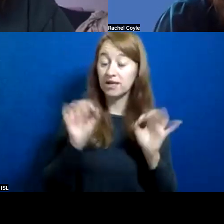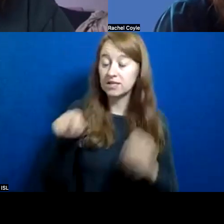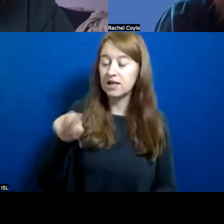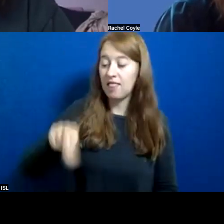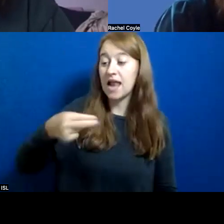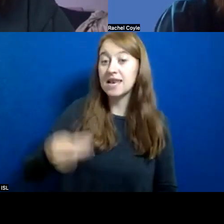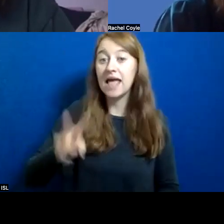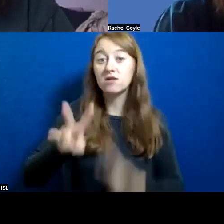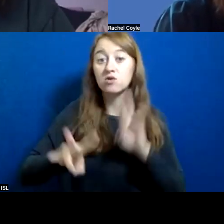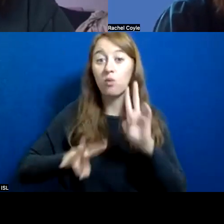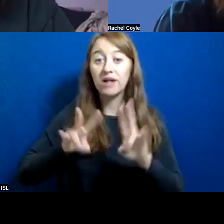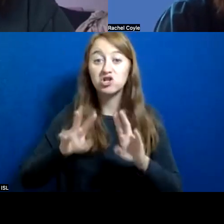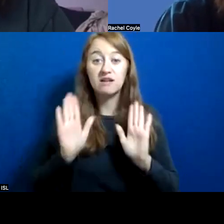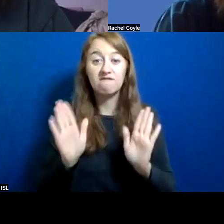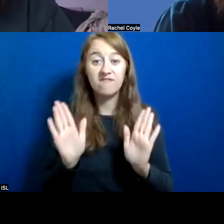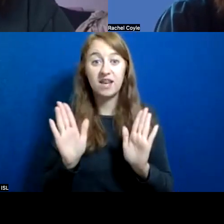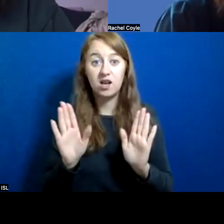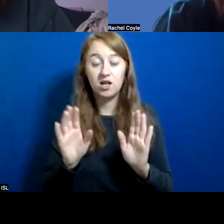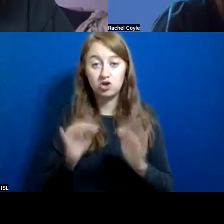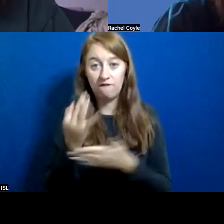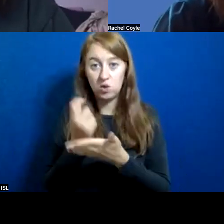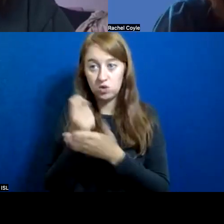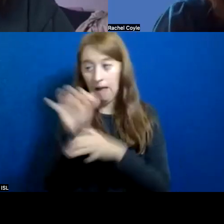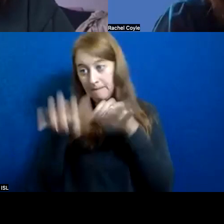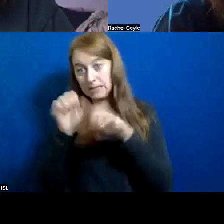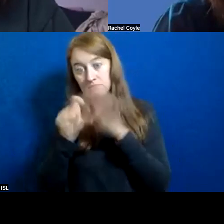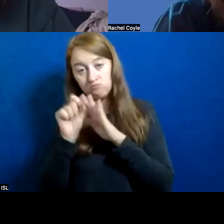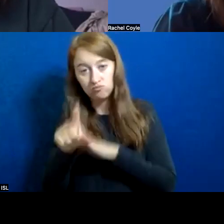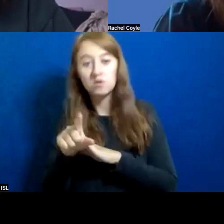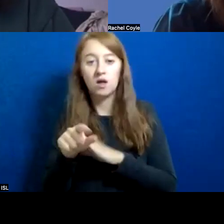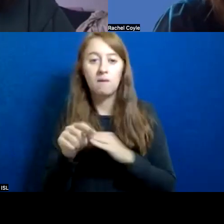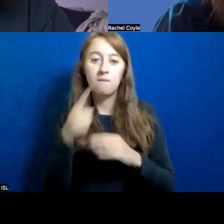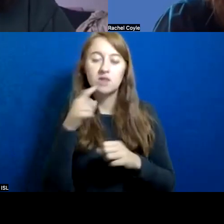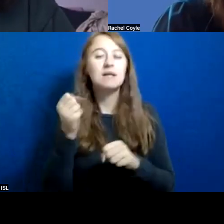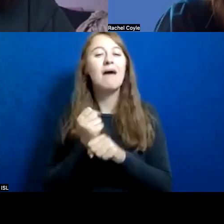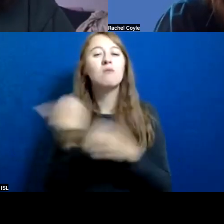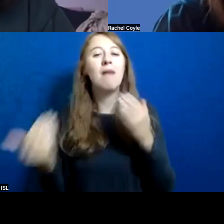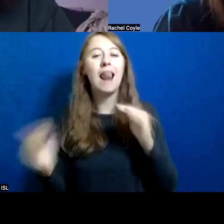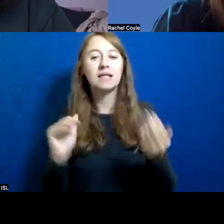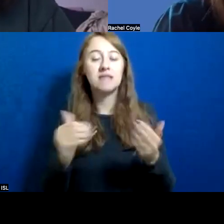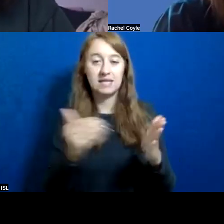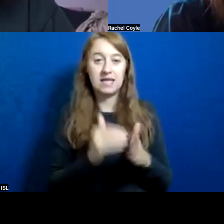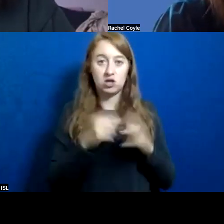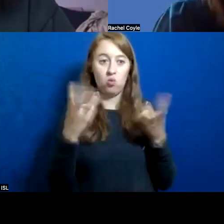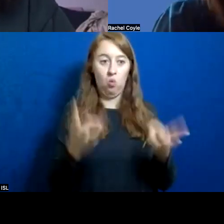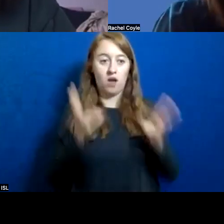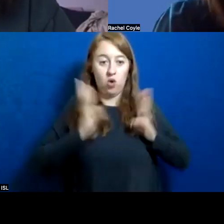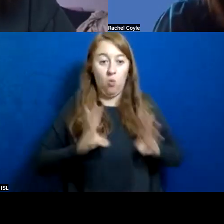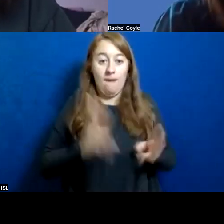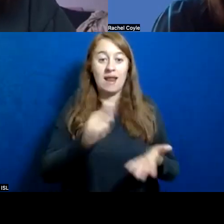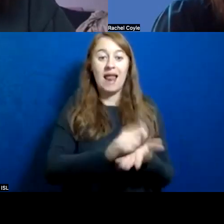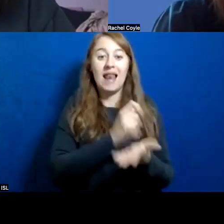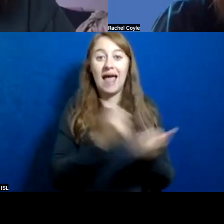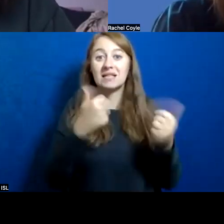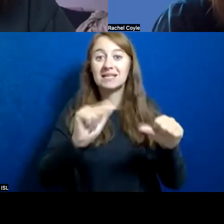times in different ways, and I suppose it's around getting that balance, because obviously we want to see more women elected, but we also want to see more diverse women elected.